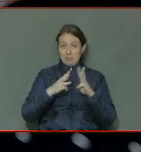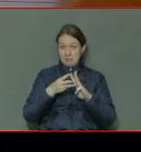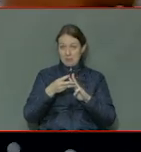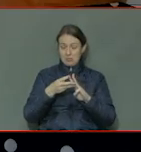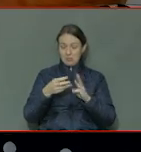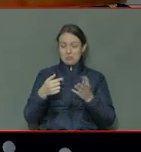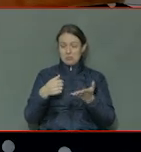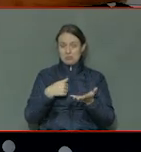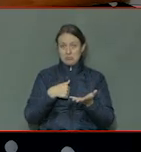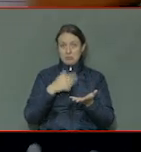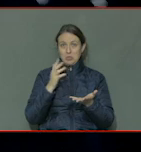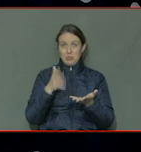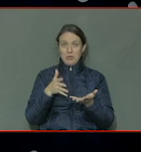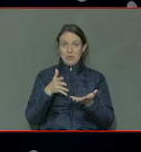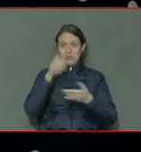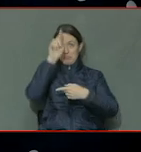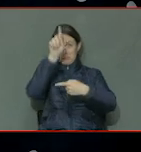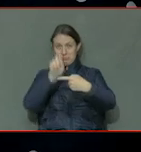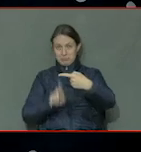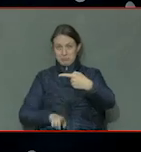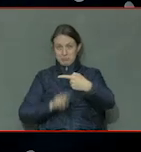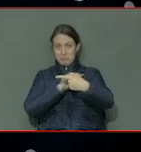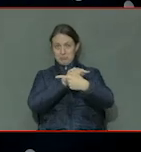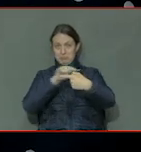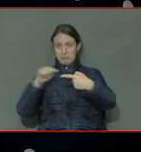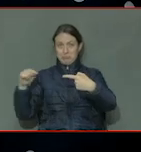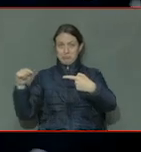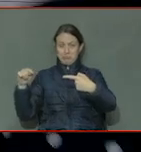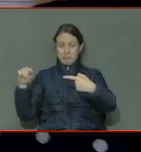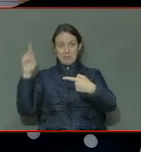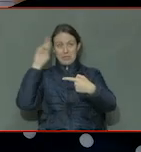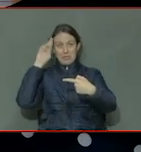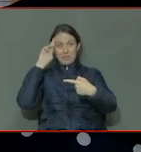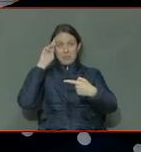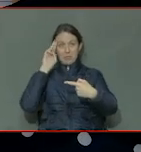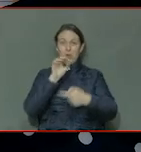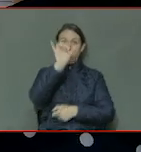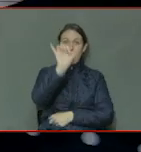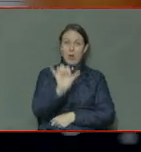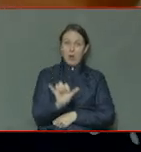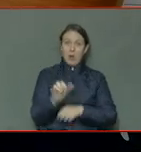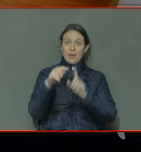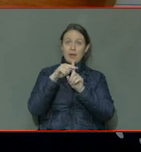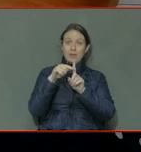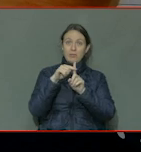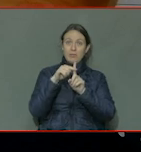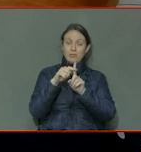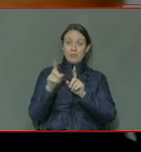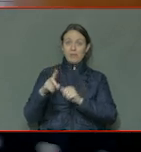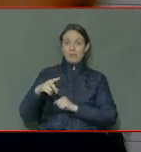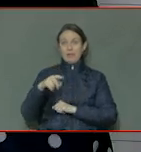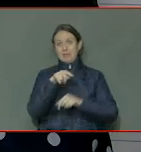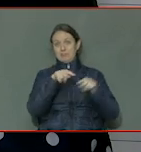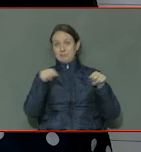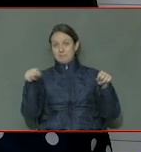So if that's your axis in maths, then this y-axis is positive, x is positive,